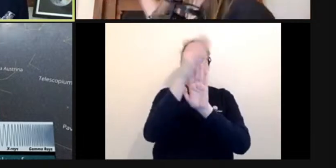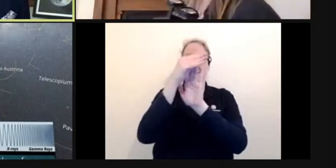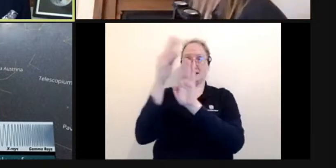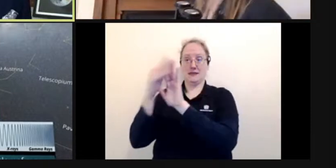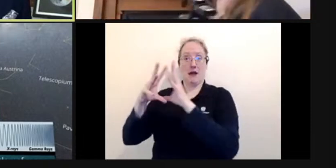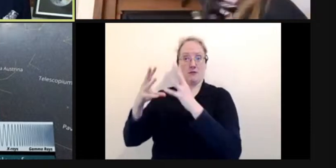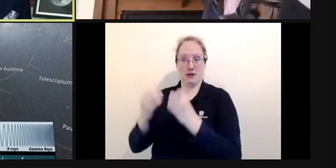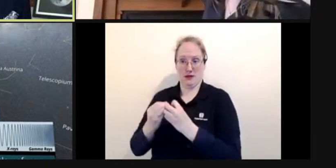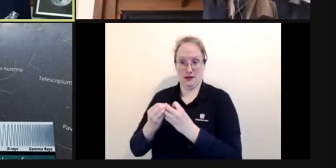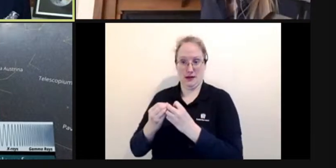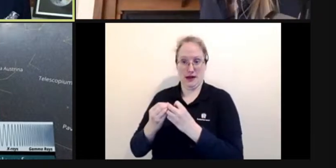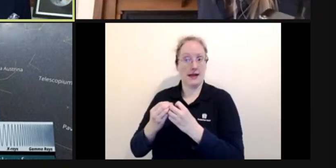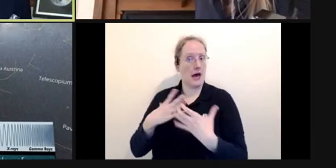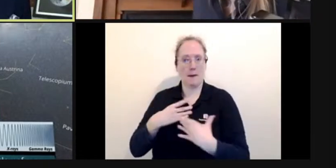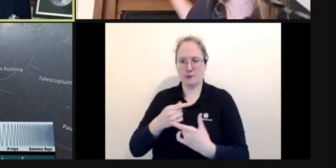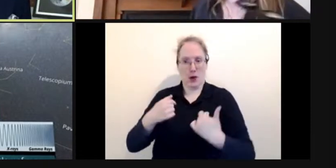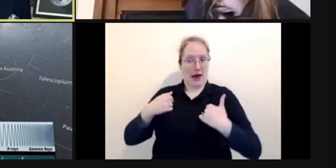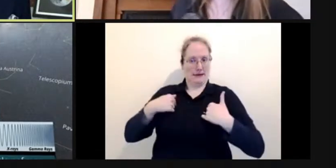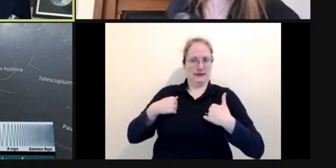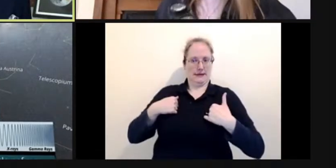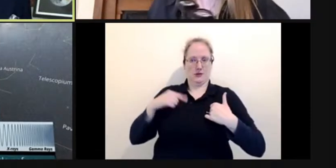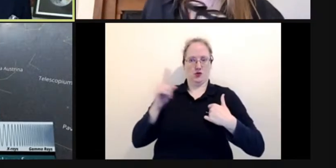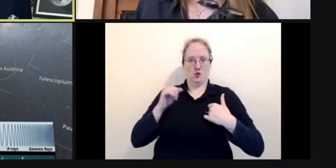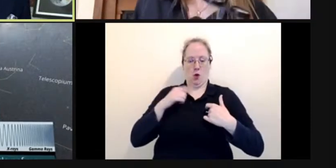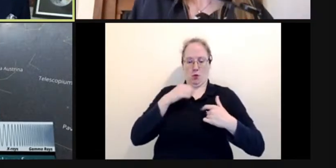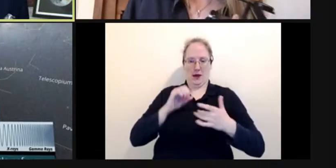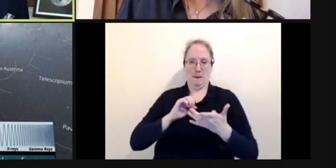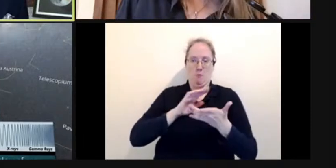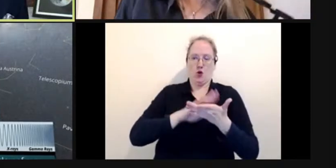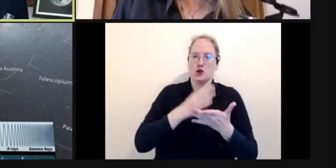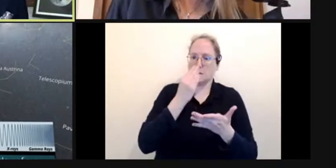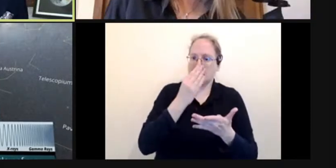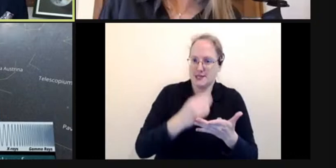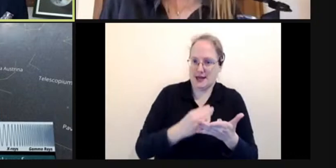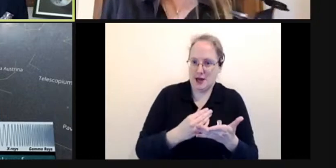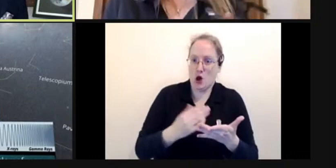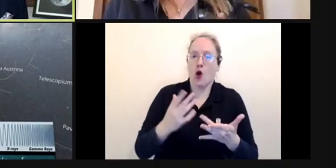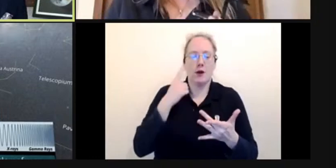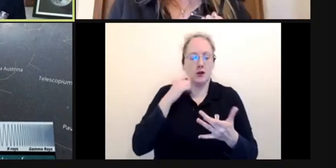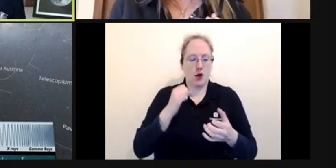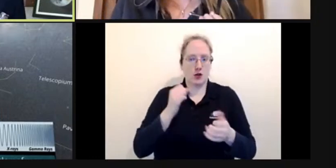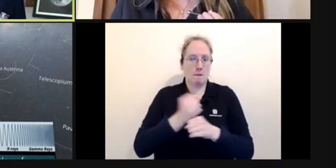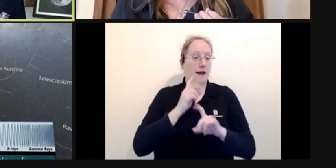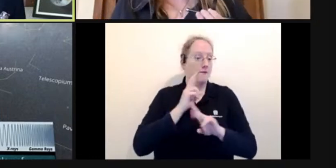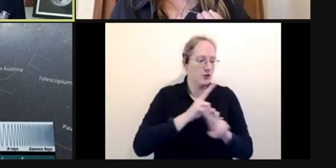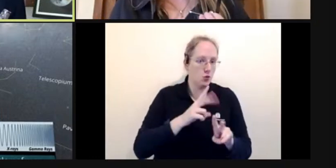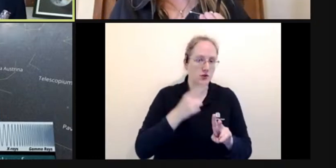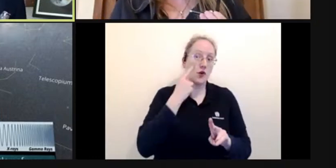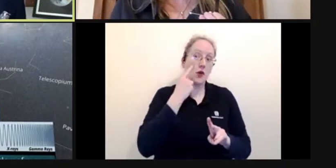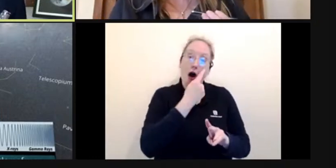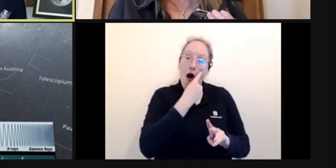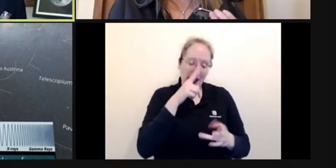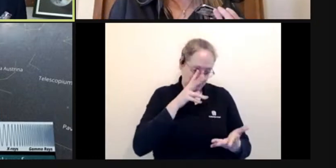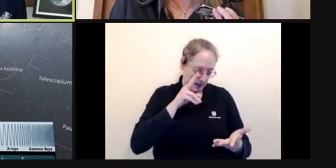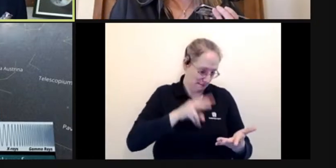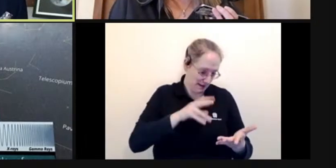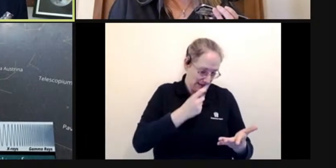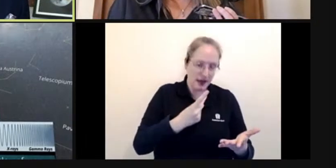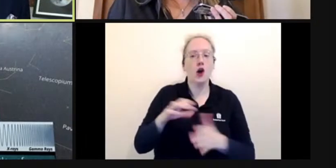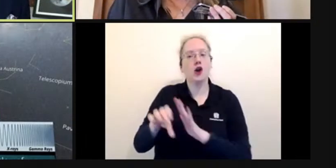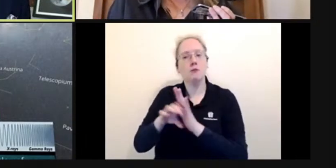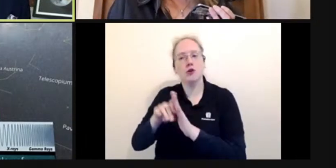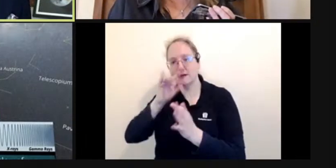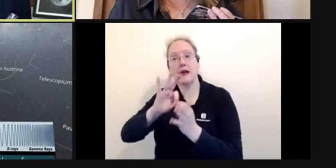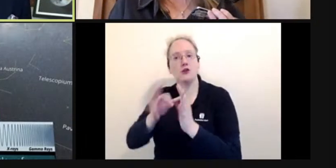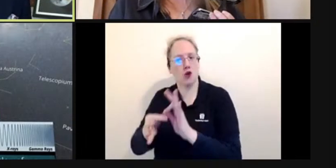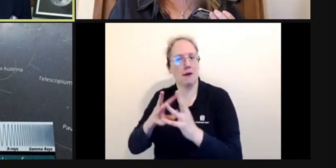wavelengths, and we try to use colors that make sense for our eyes to look at that picture. Computers can handle it, our eyes can't, so we